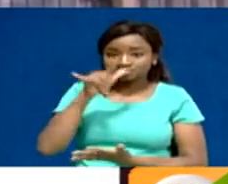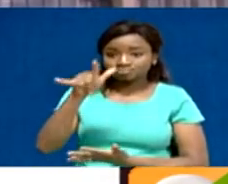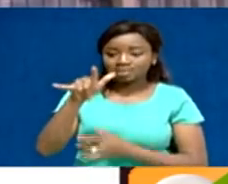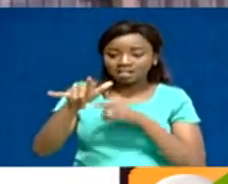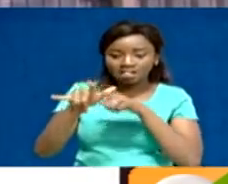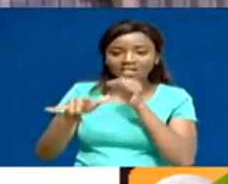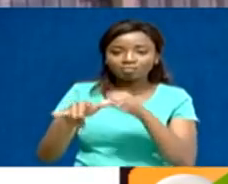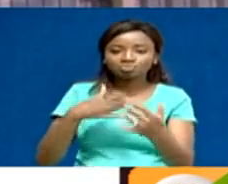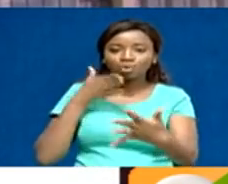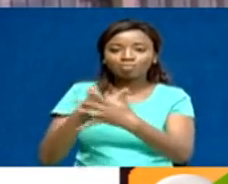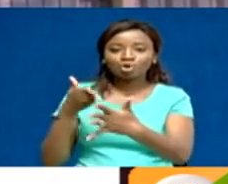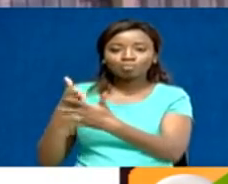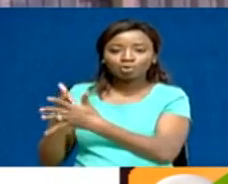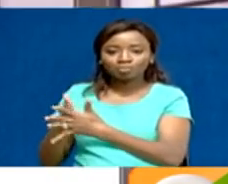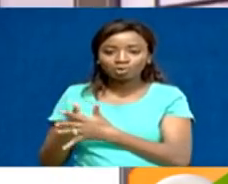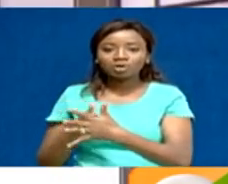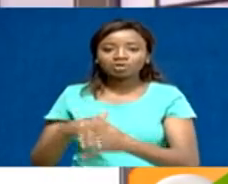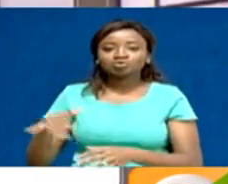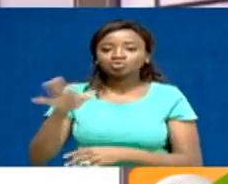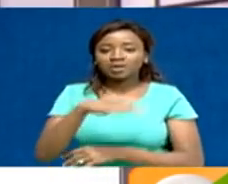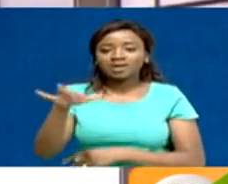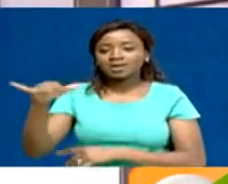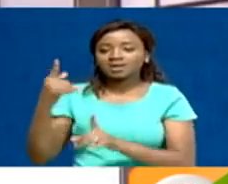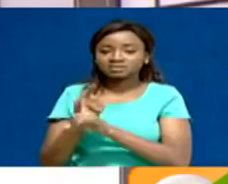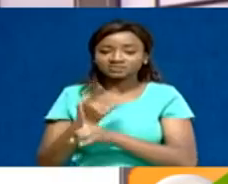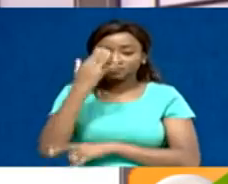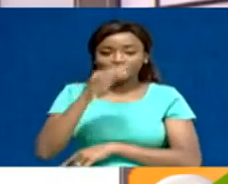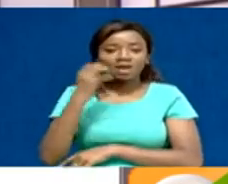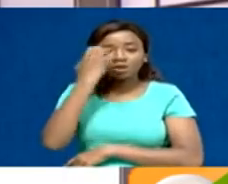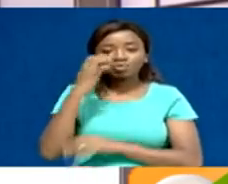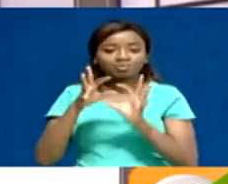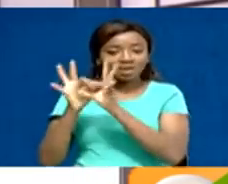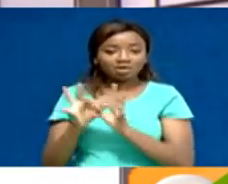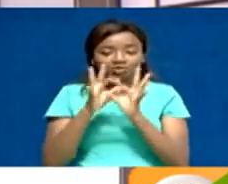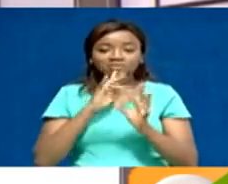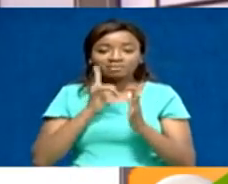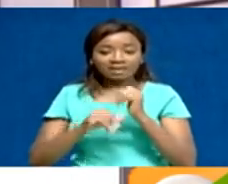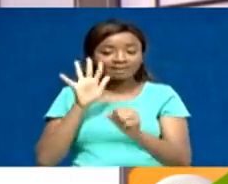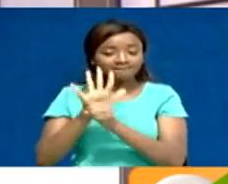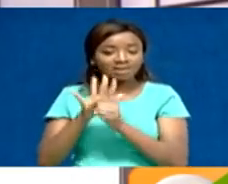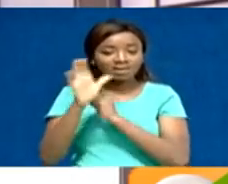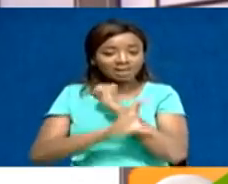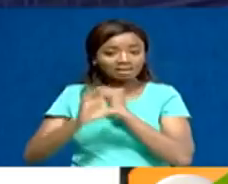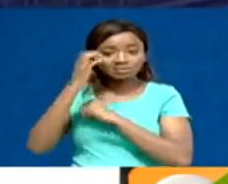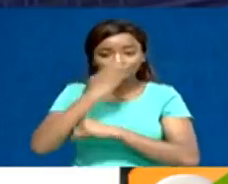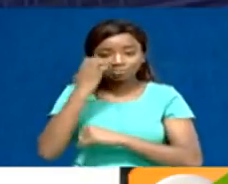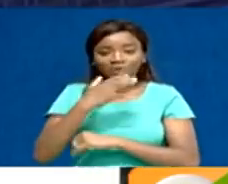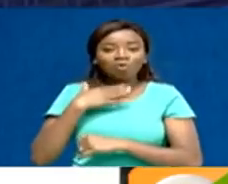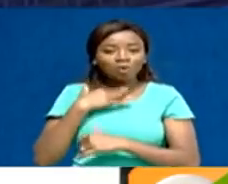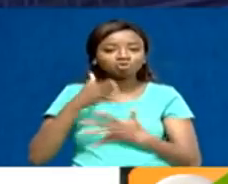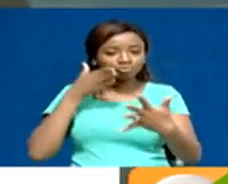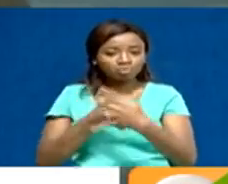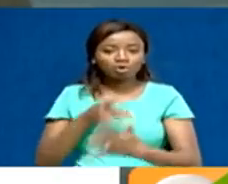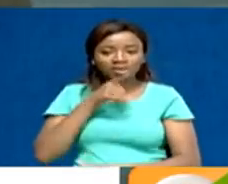near-total airspace blockade to the country's west after an EU official said most European countries are set to impose